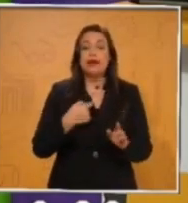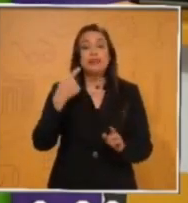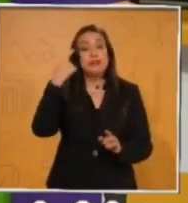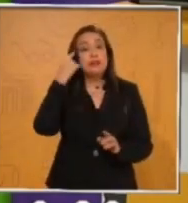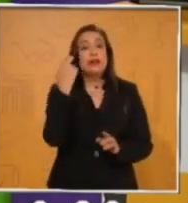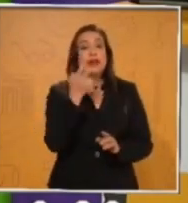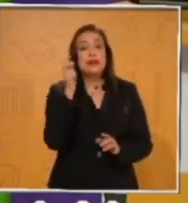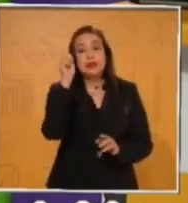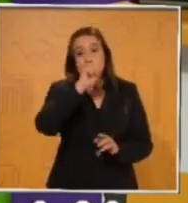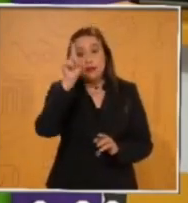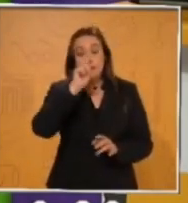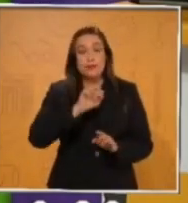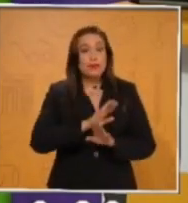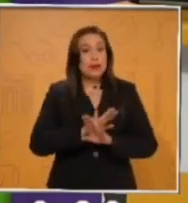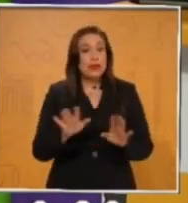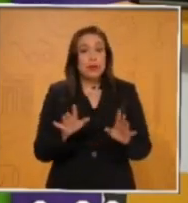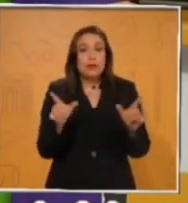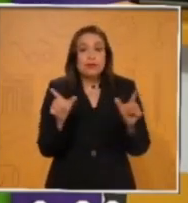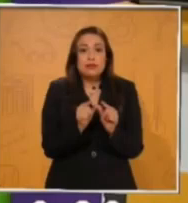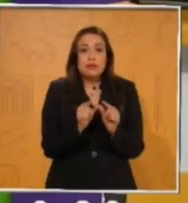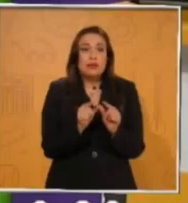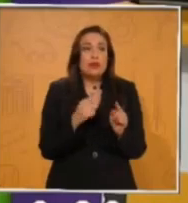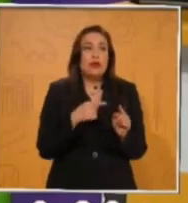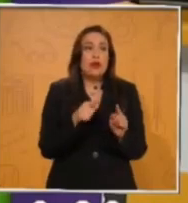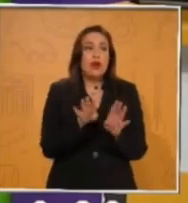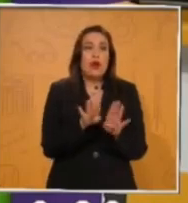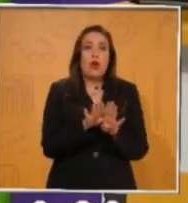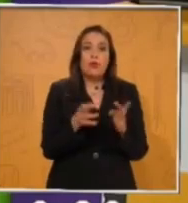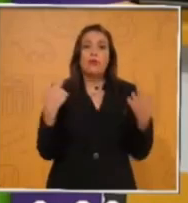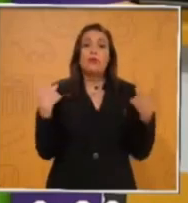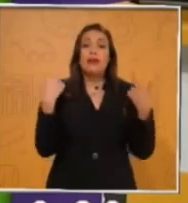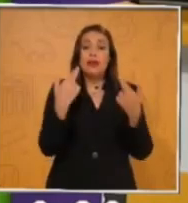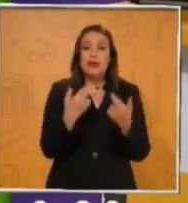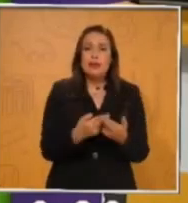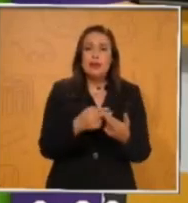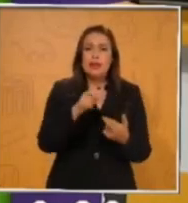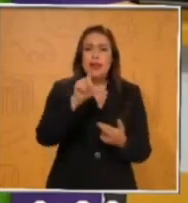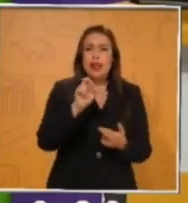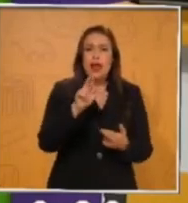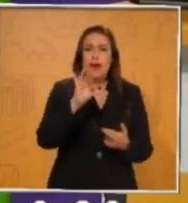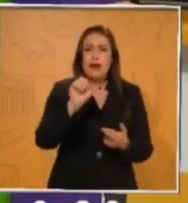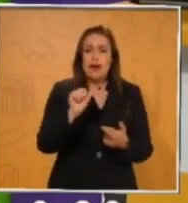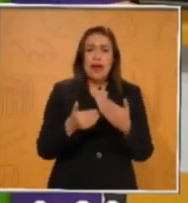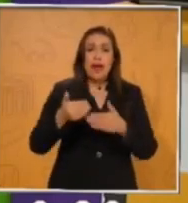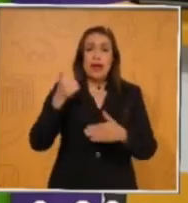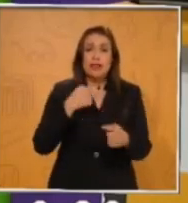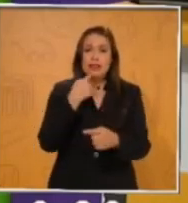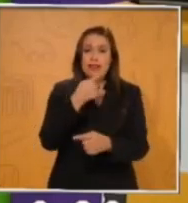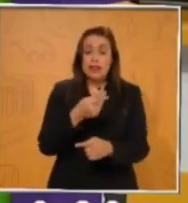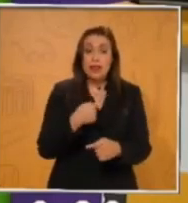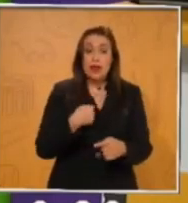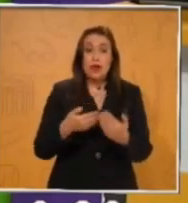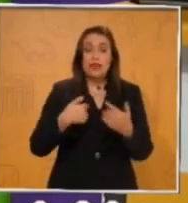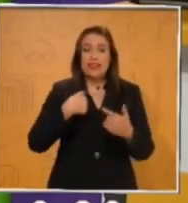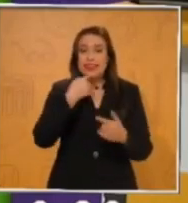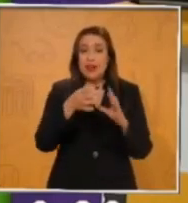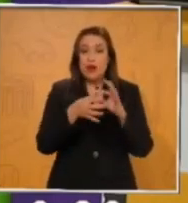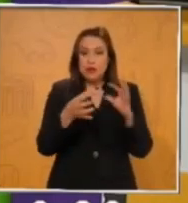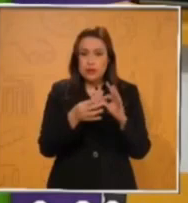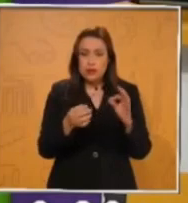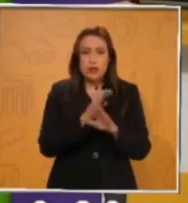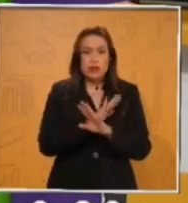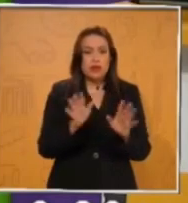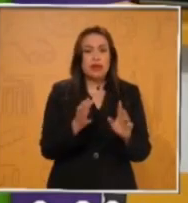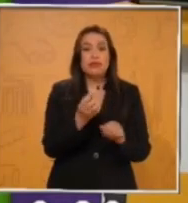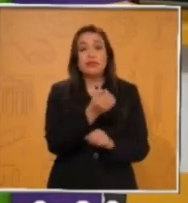remember, the teacher Laura in science class, she requests and she presents to you the organizers to